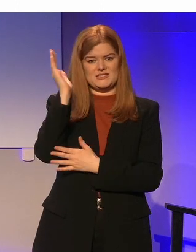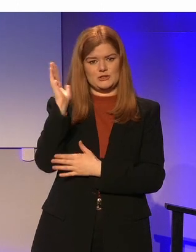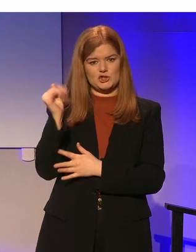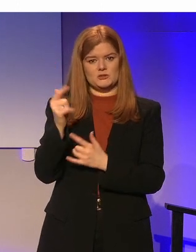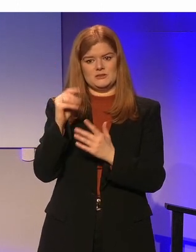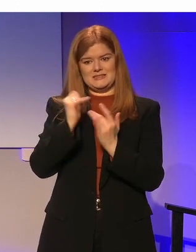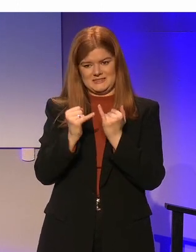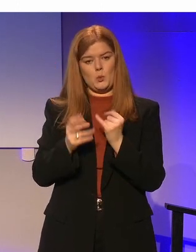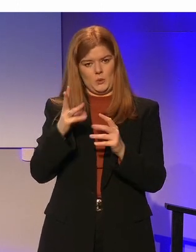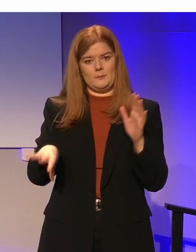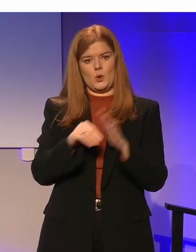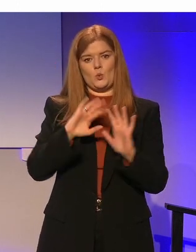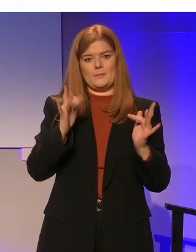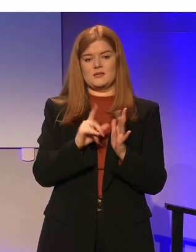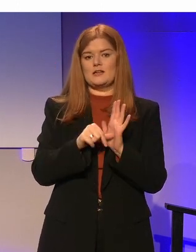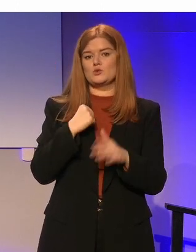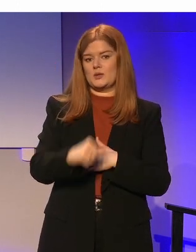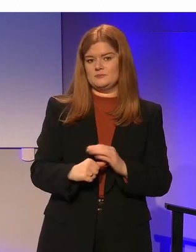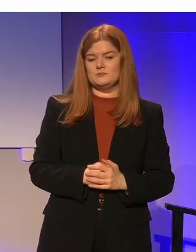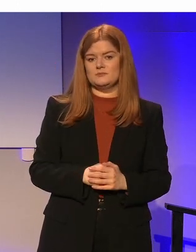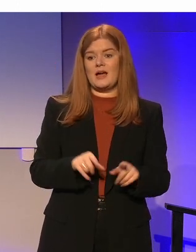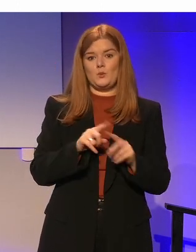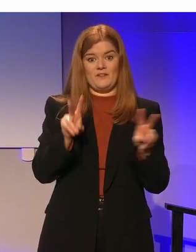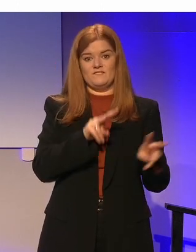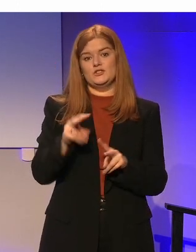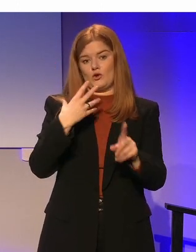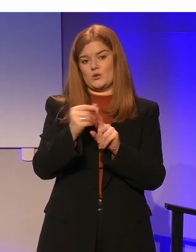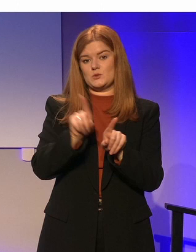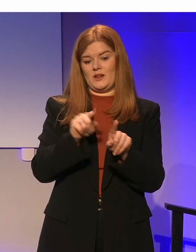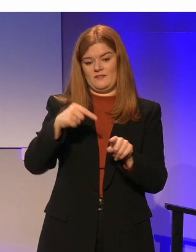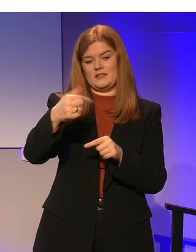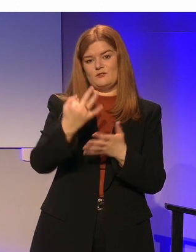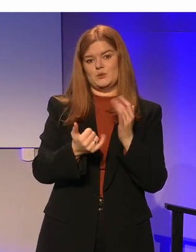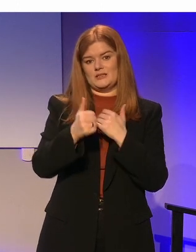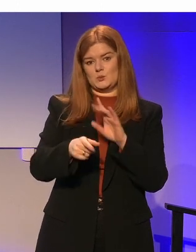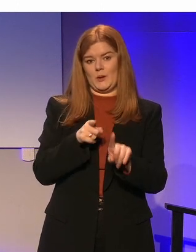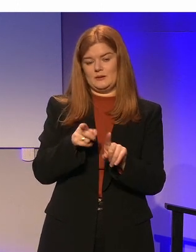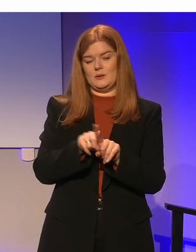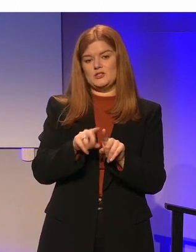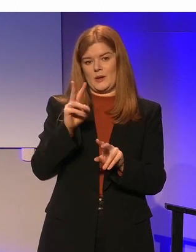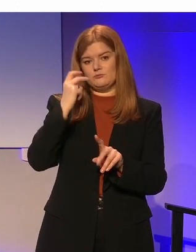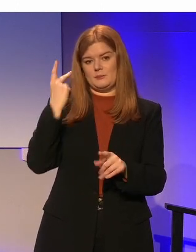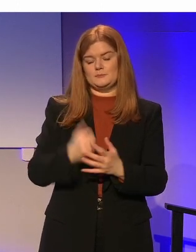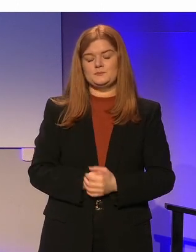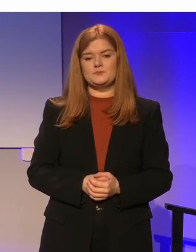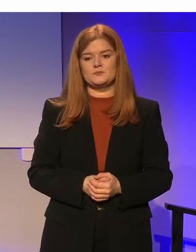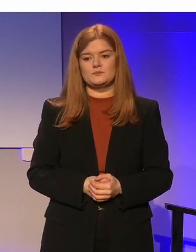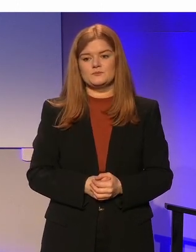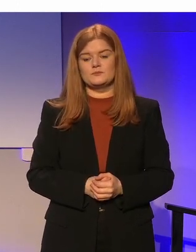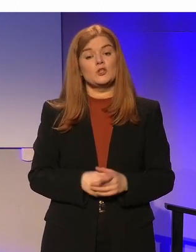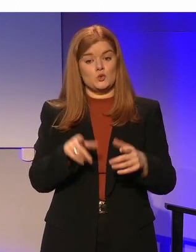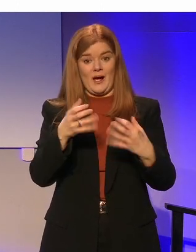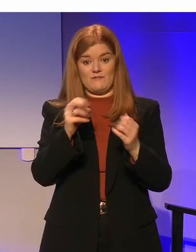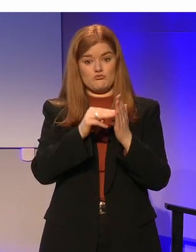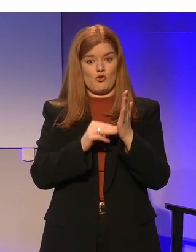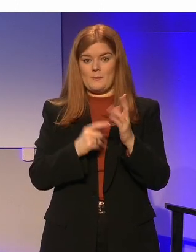and abstracts will be on the website later today, and there will be video recordings in the next few days as well, so you'll be able to look back on that. You have the